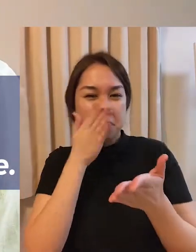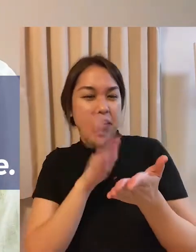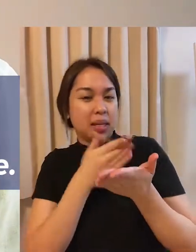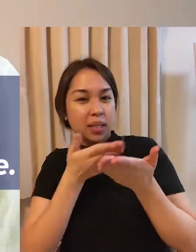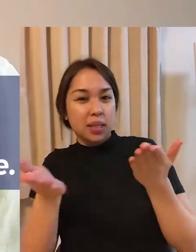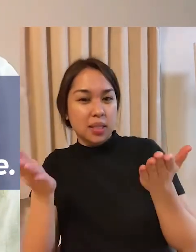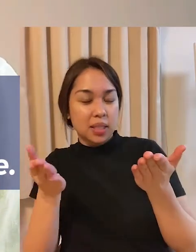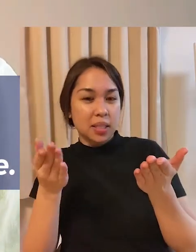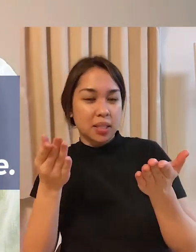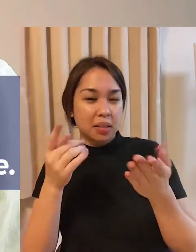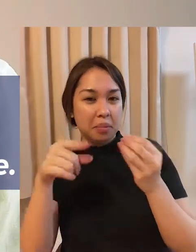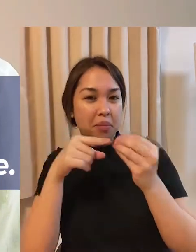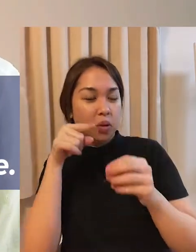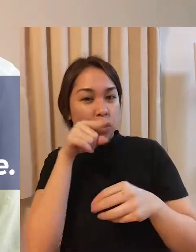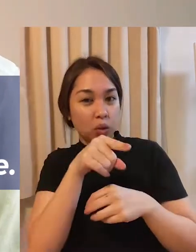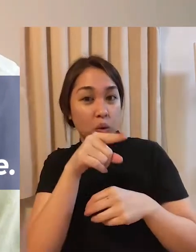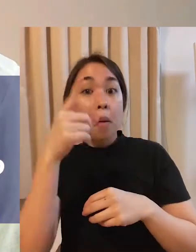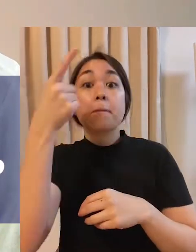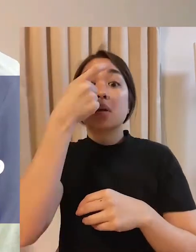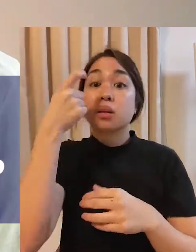against you because of me.